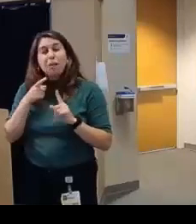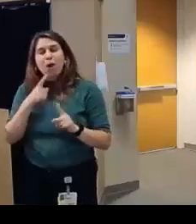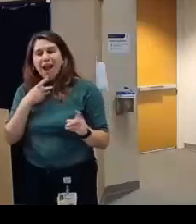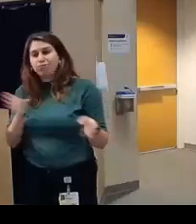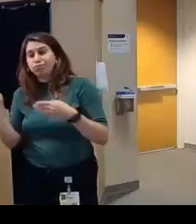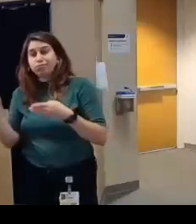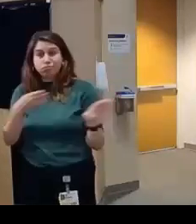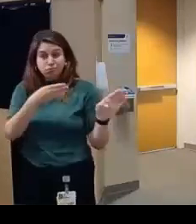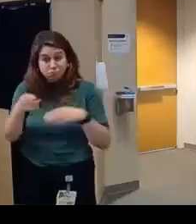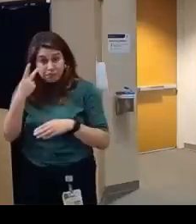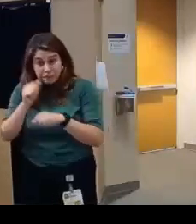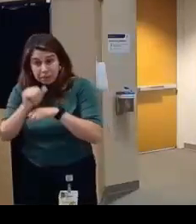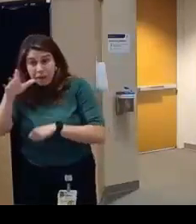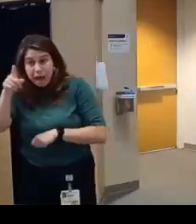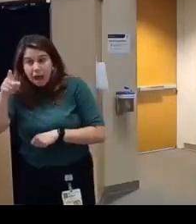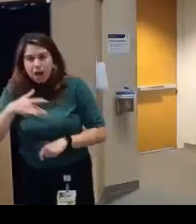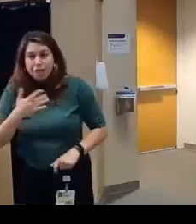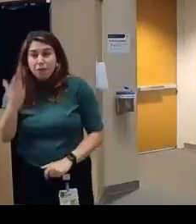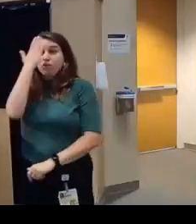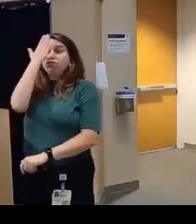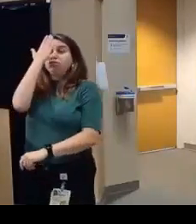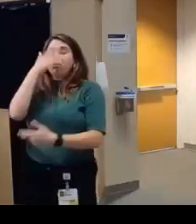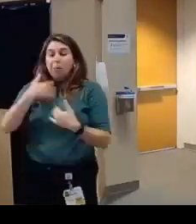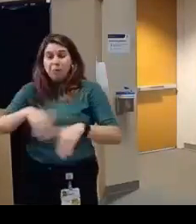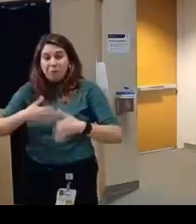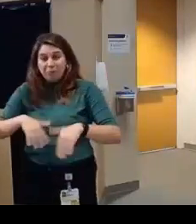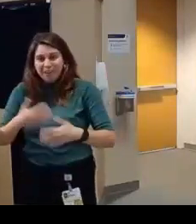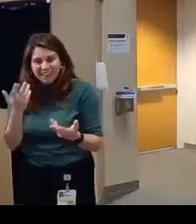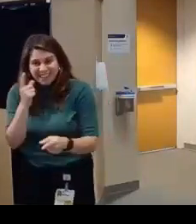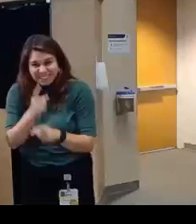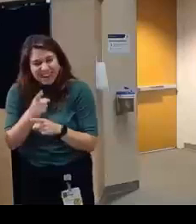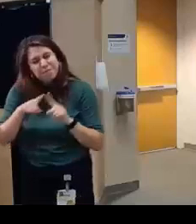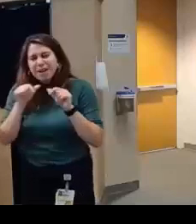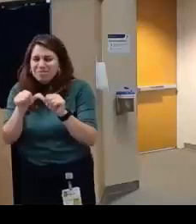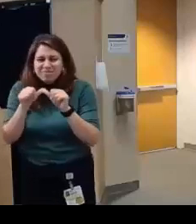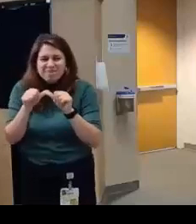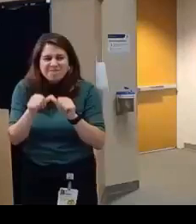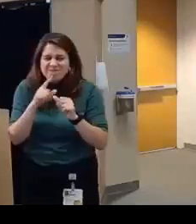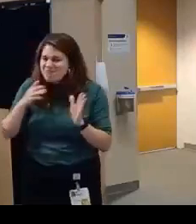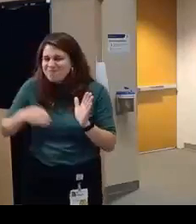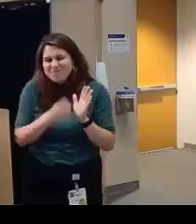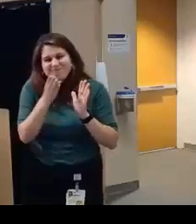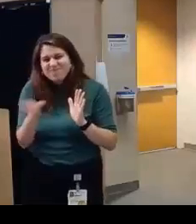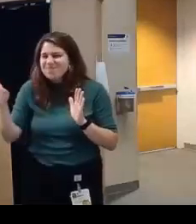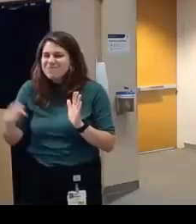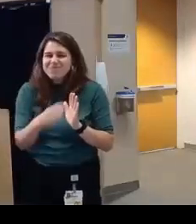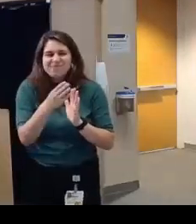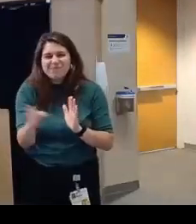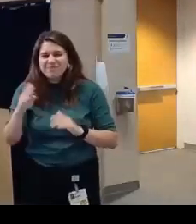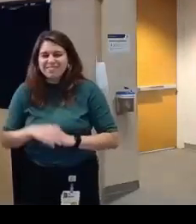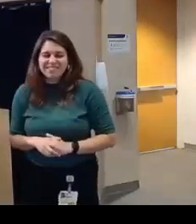and those mountains in the background, they always seem closer than they really are. So you just keep on going and keep on taking these